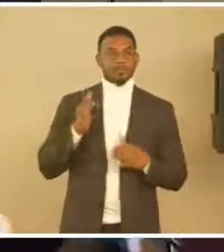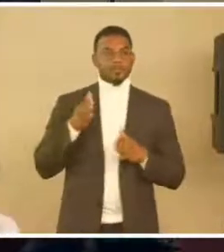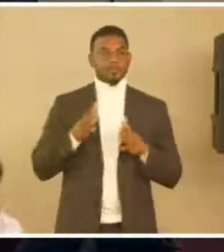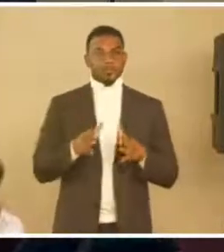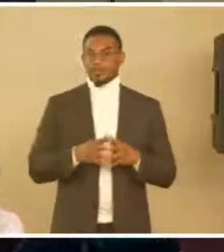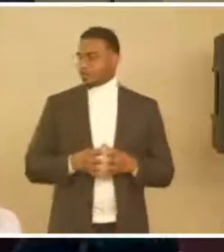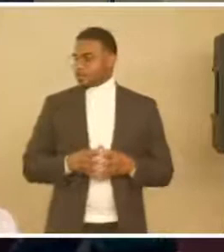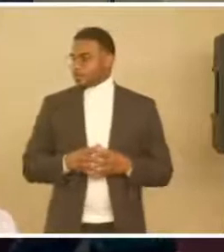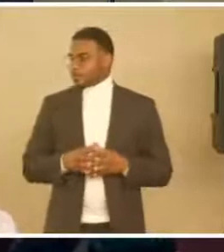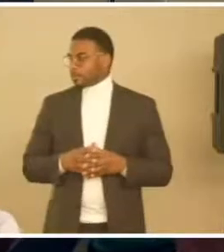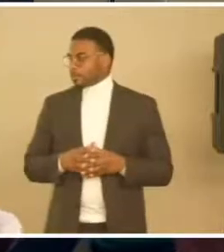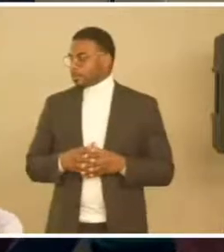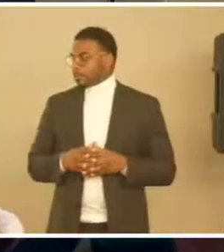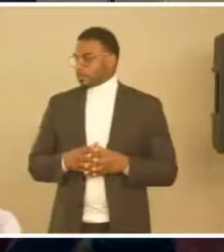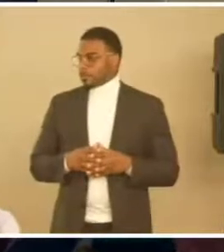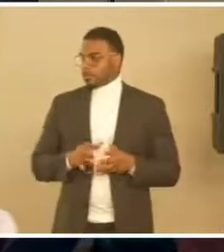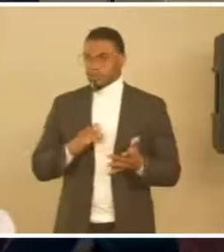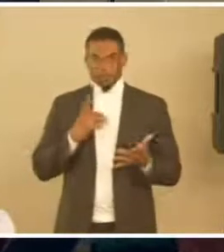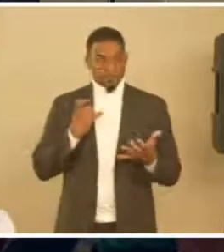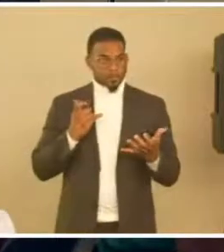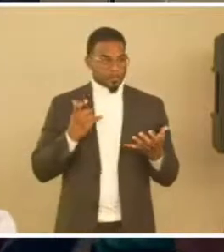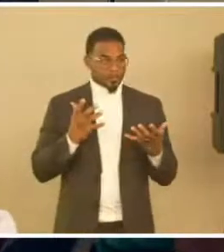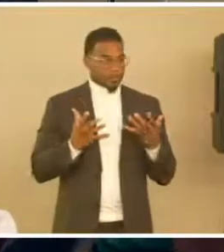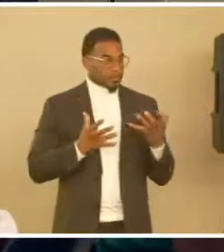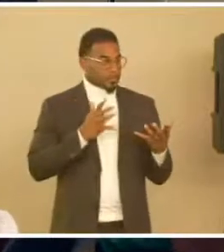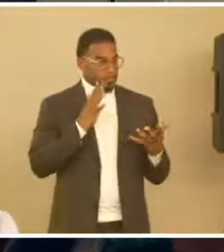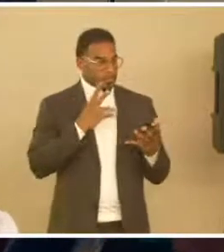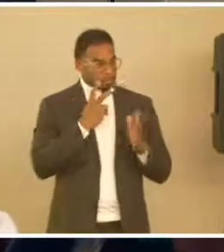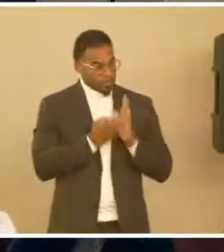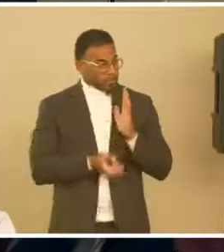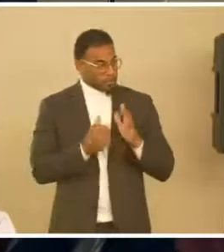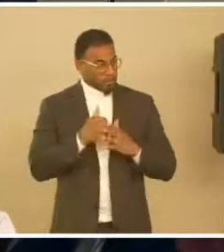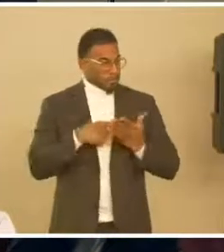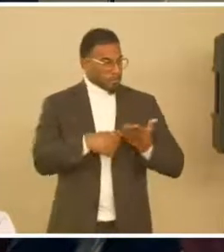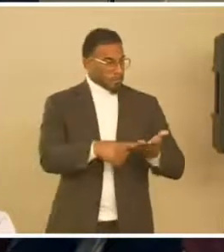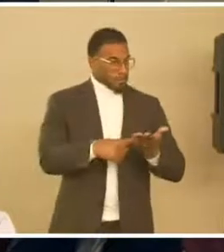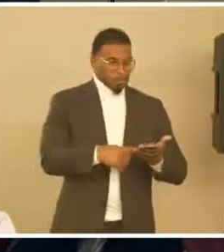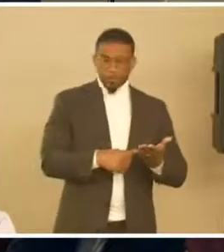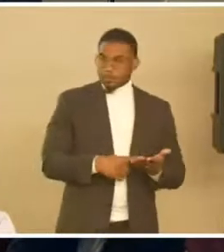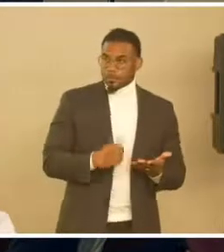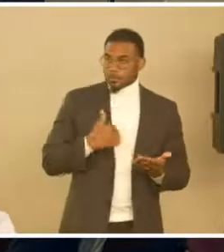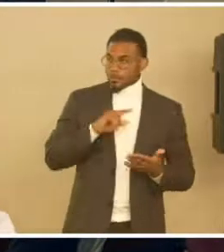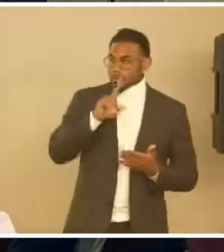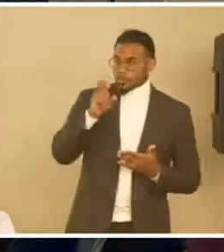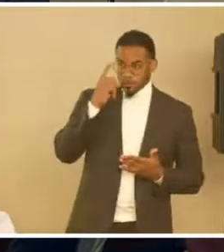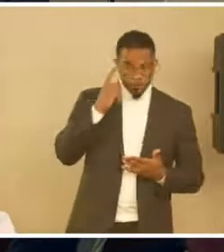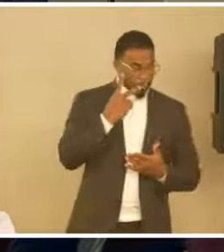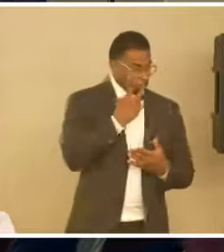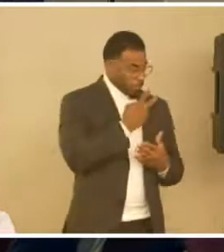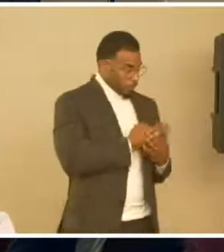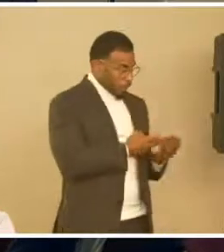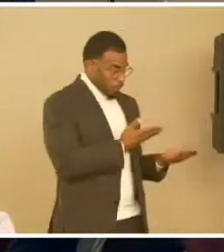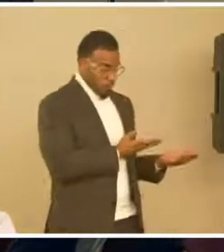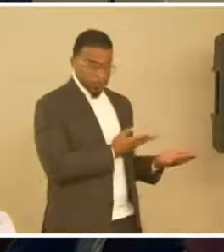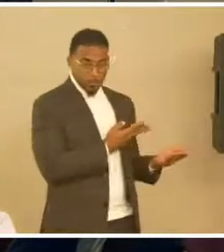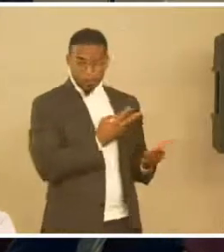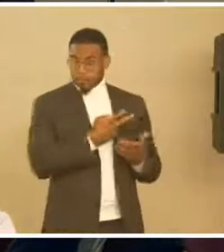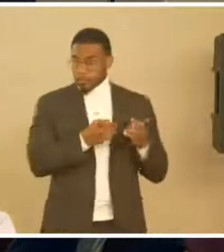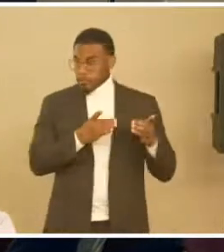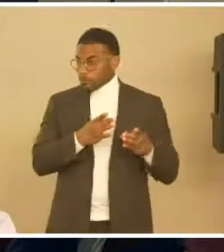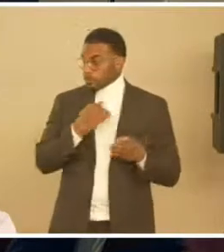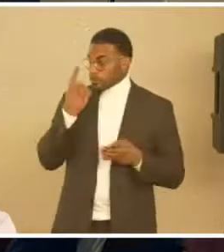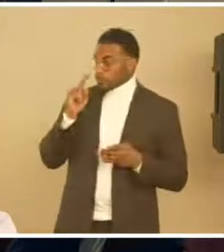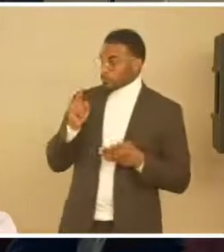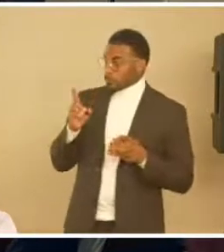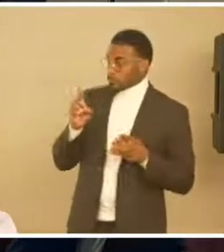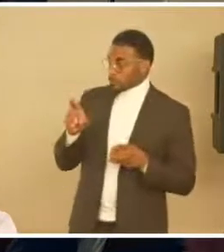The French way. Anyway, okay, so we are just going to jump into the conversation. I have questions for Rokhaya Diallo, the director,